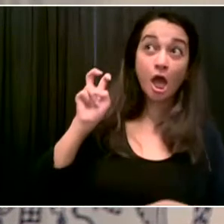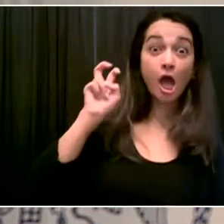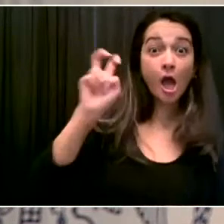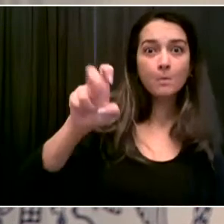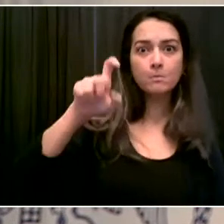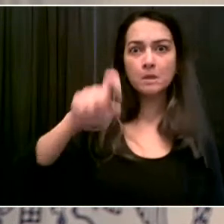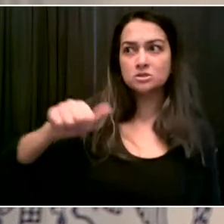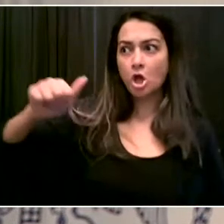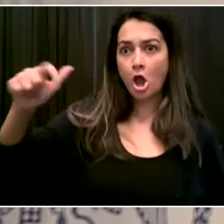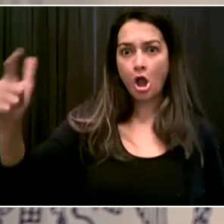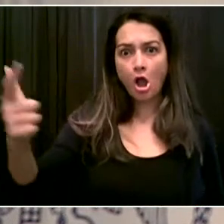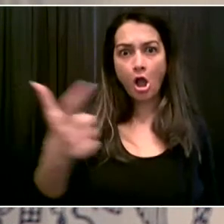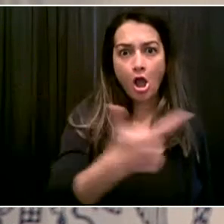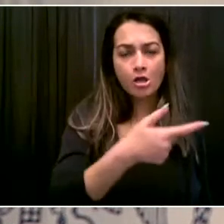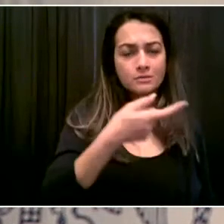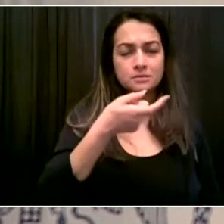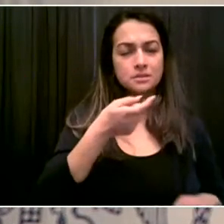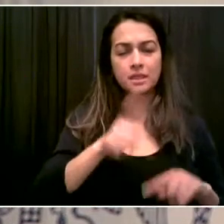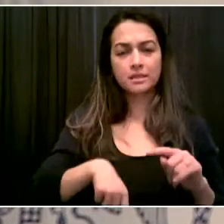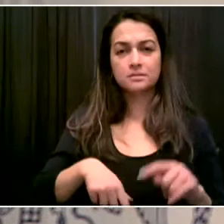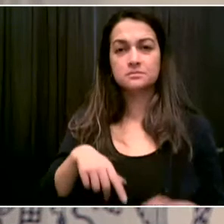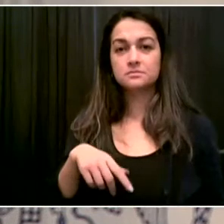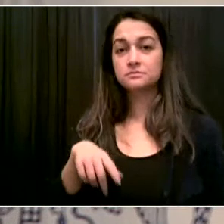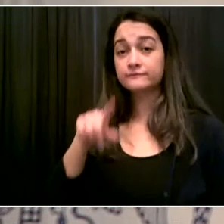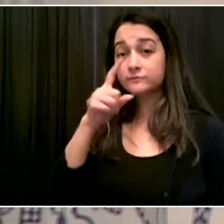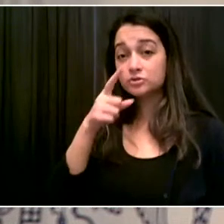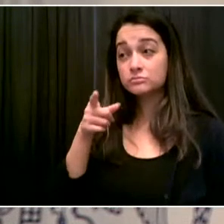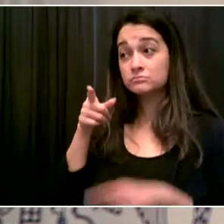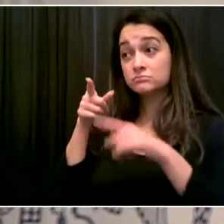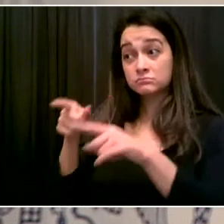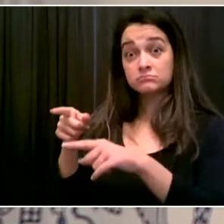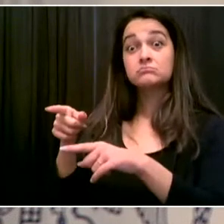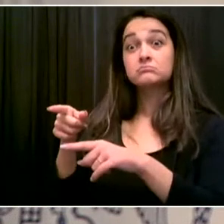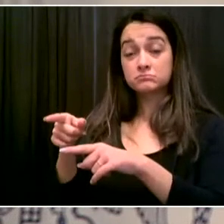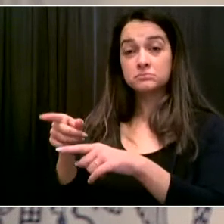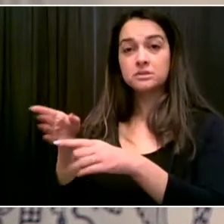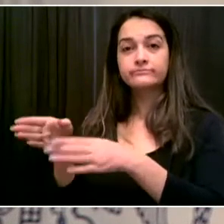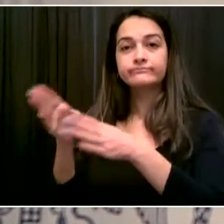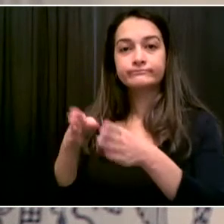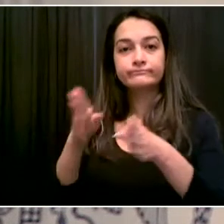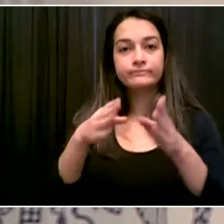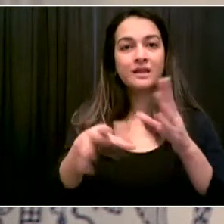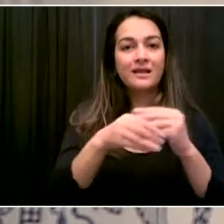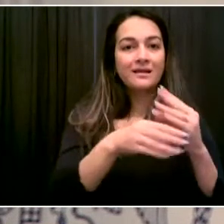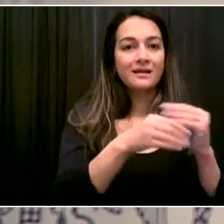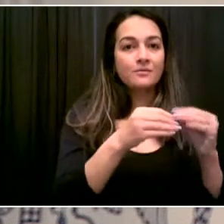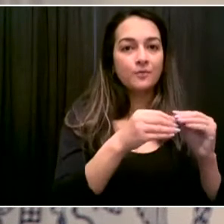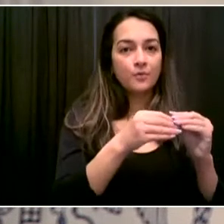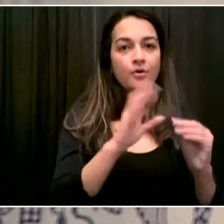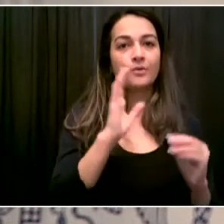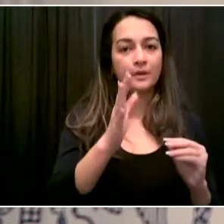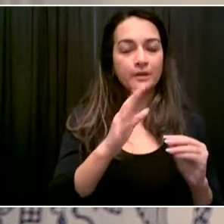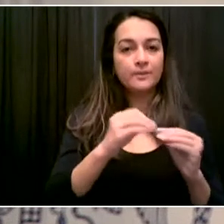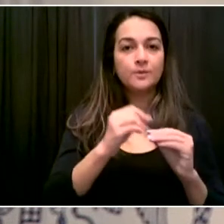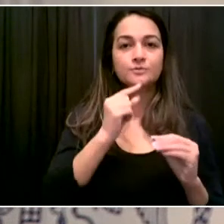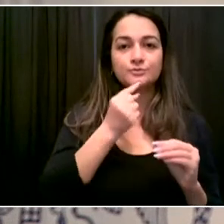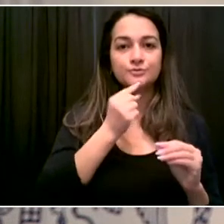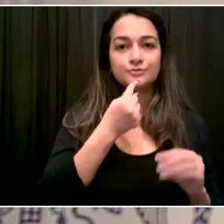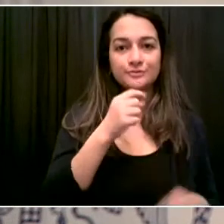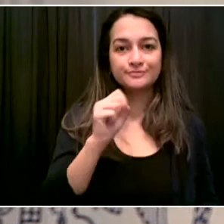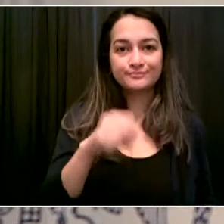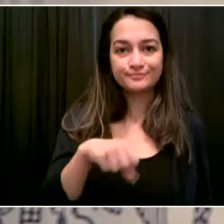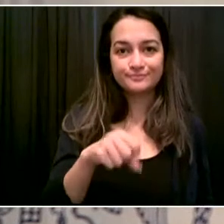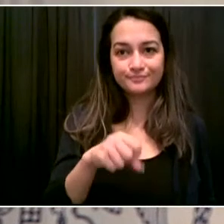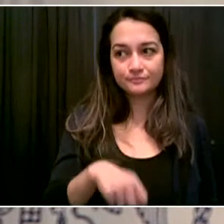I put forward for first hospital workers, then we expand it to all public employees, get